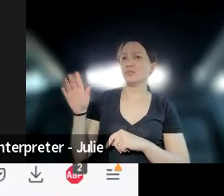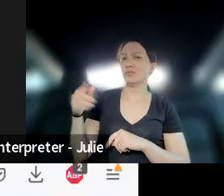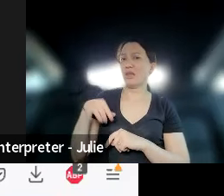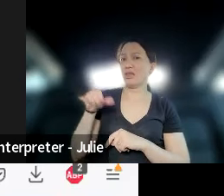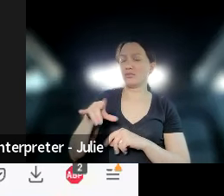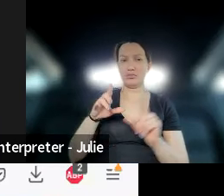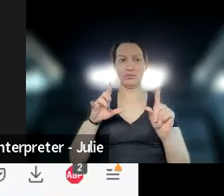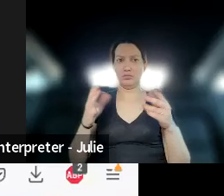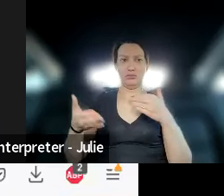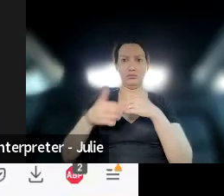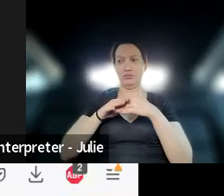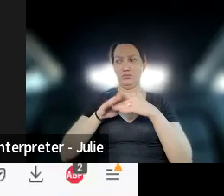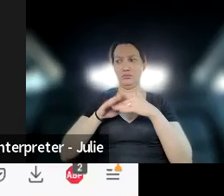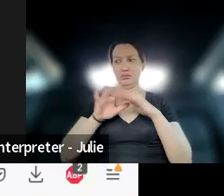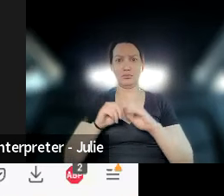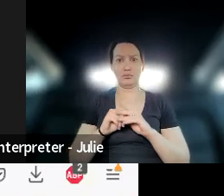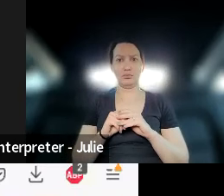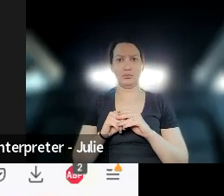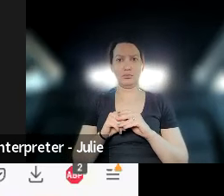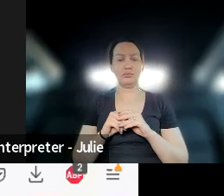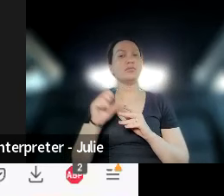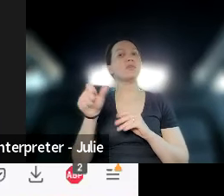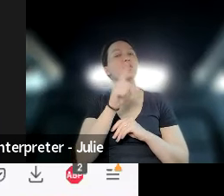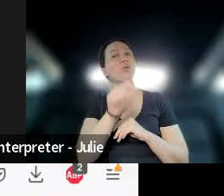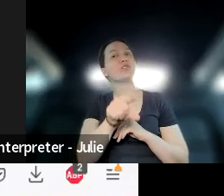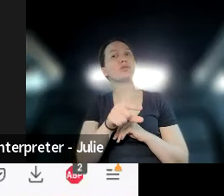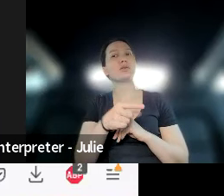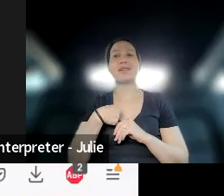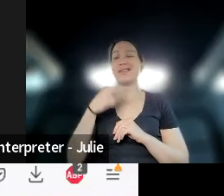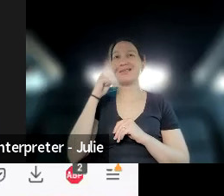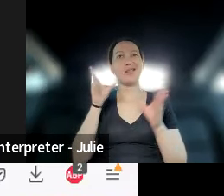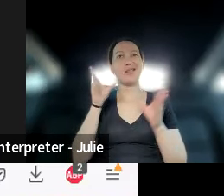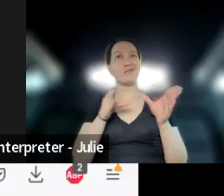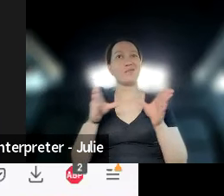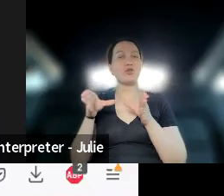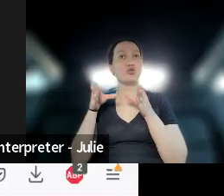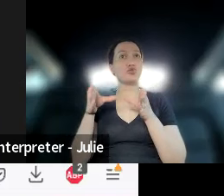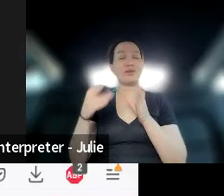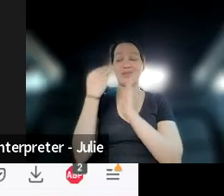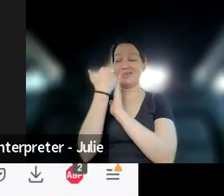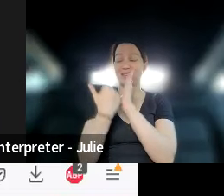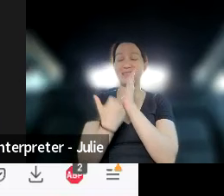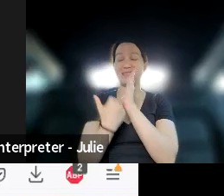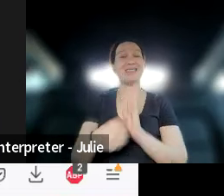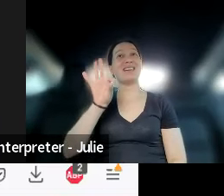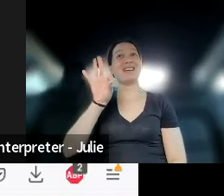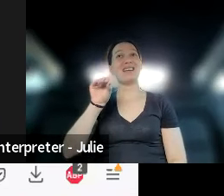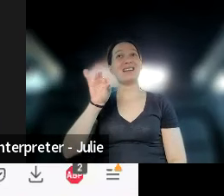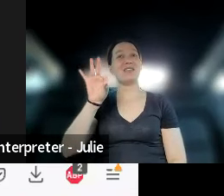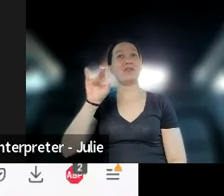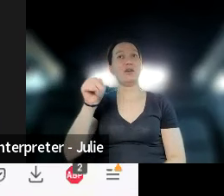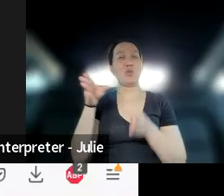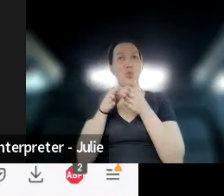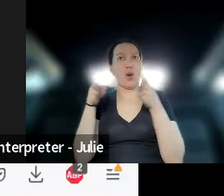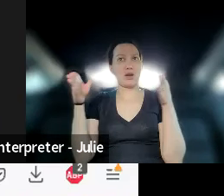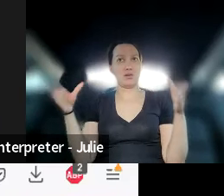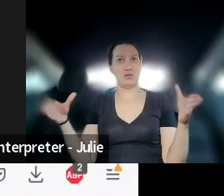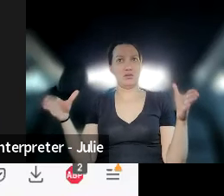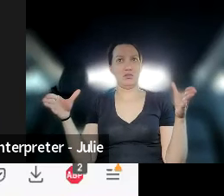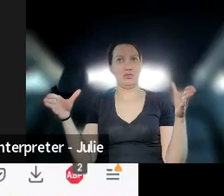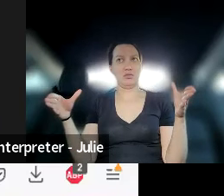sorry, go ahead. Another question I had is, I saw in your plans, the street is listed as 90 feet wide and in the